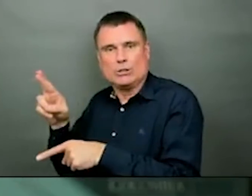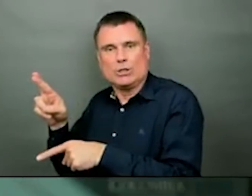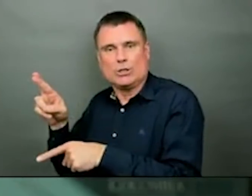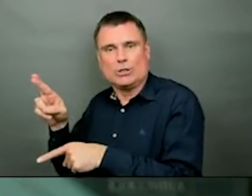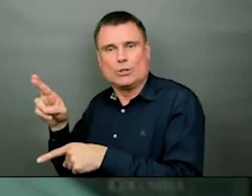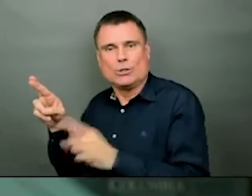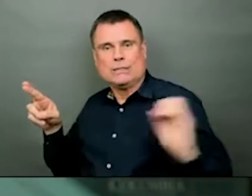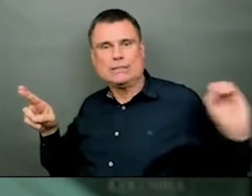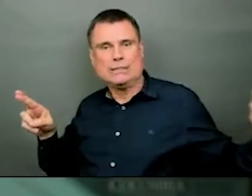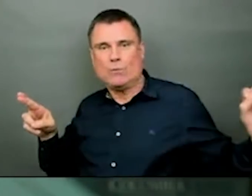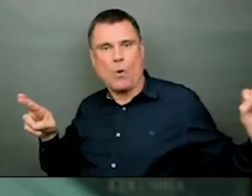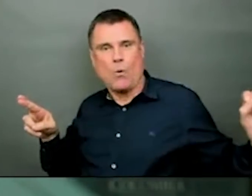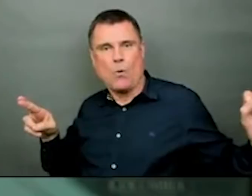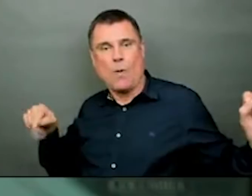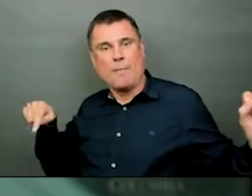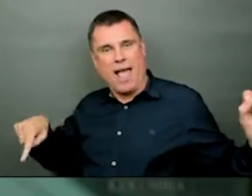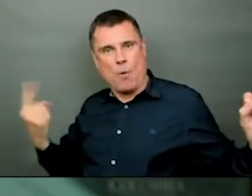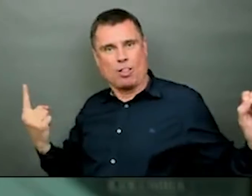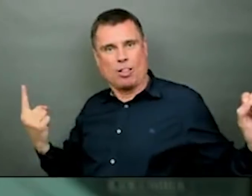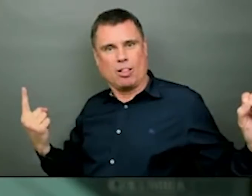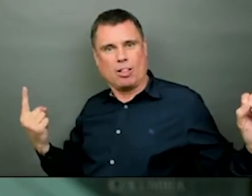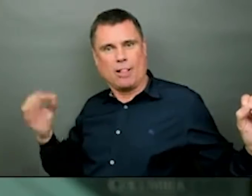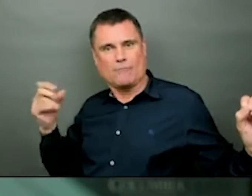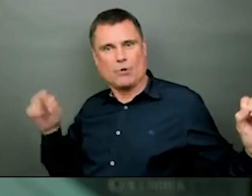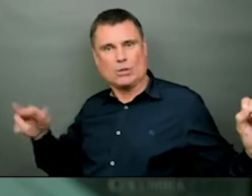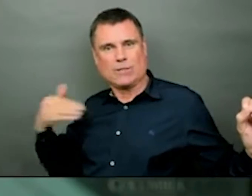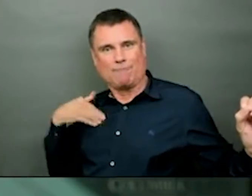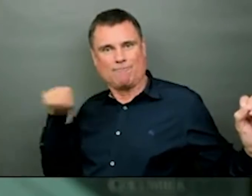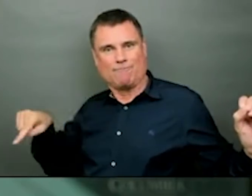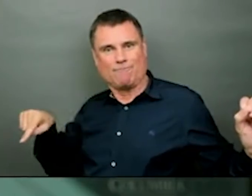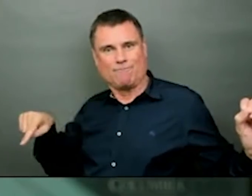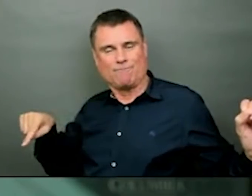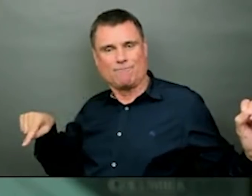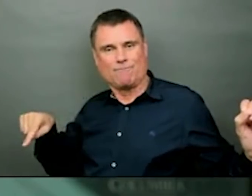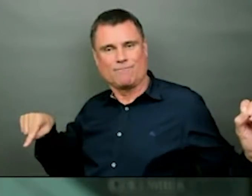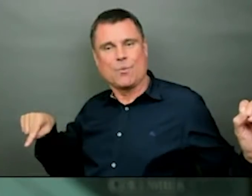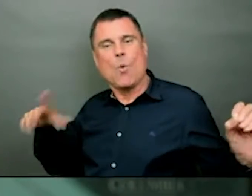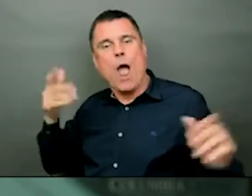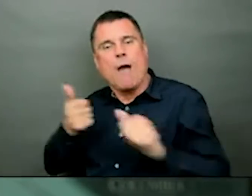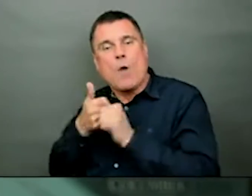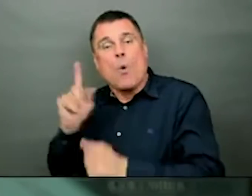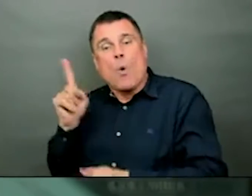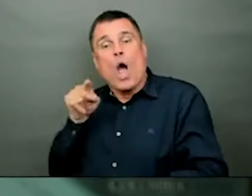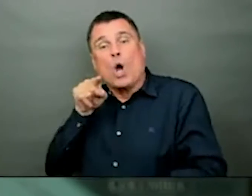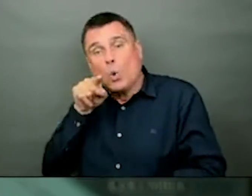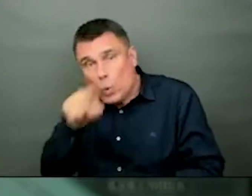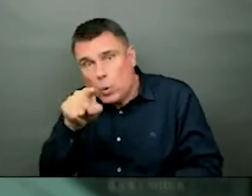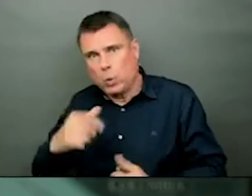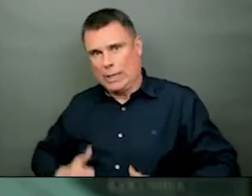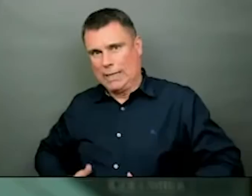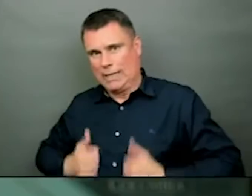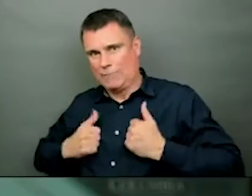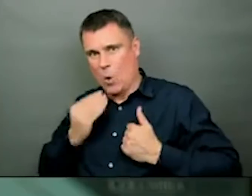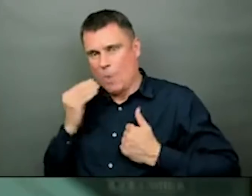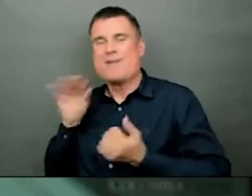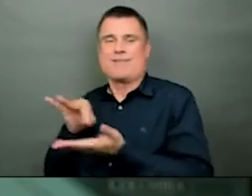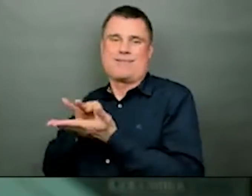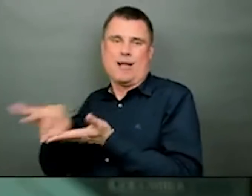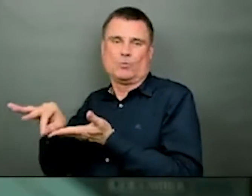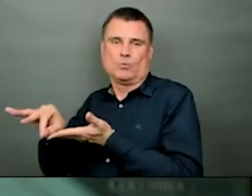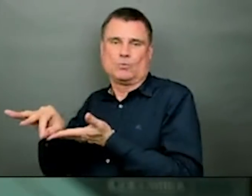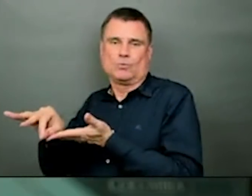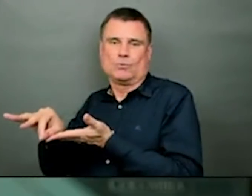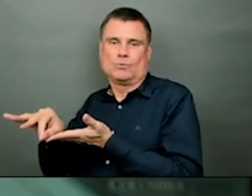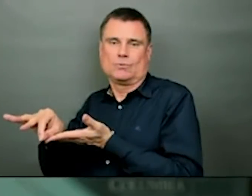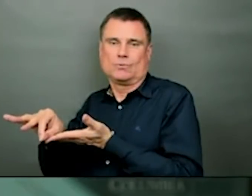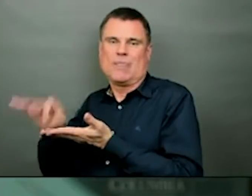all the time, but they're living in Whistler now, or they're living there and working there for the season. So I think that's your answer. If I can cut